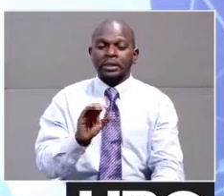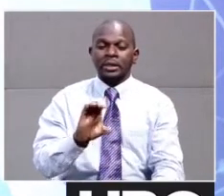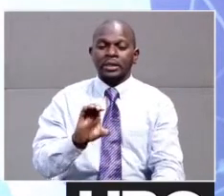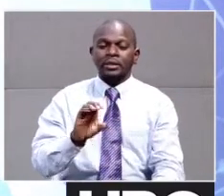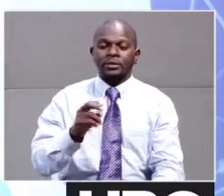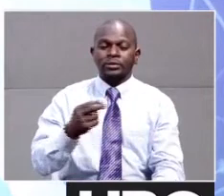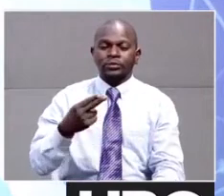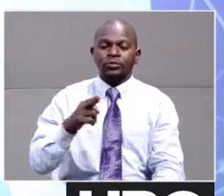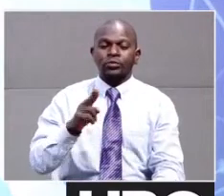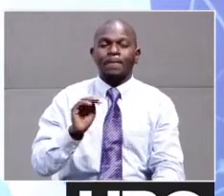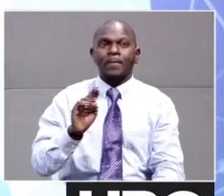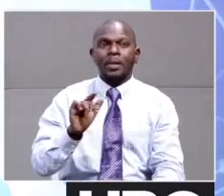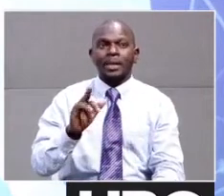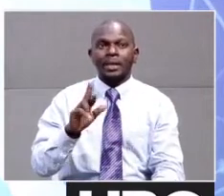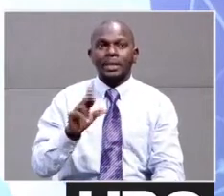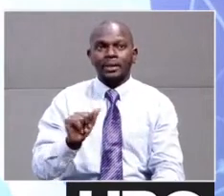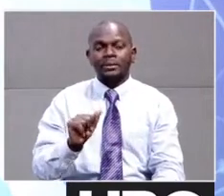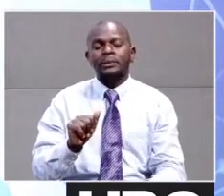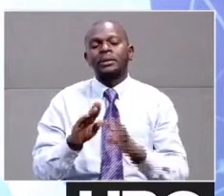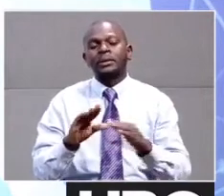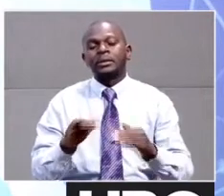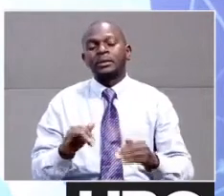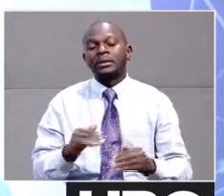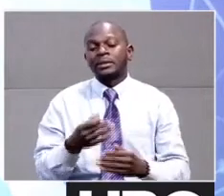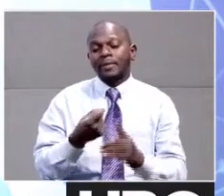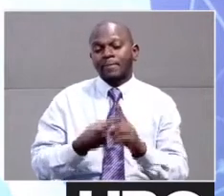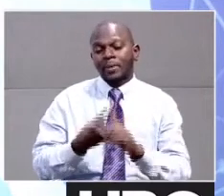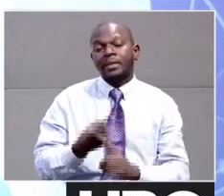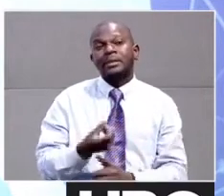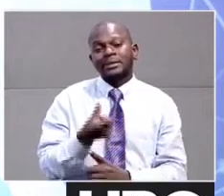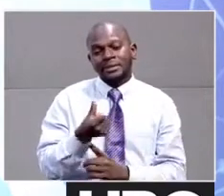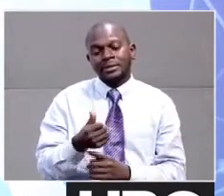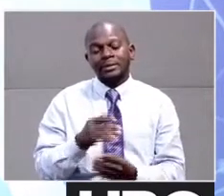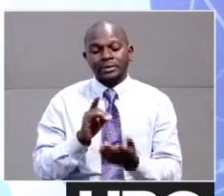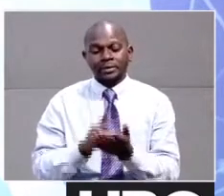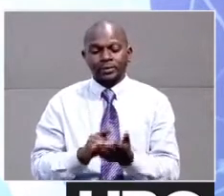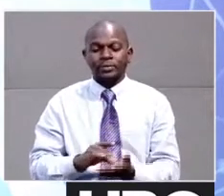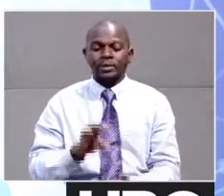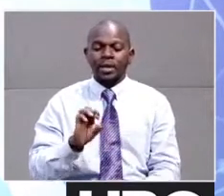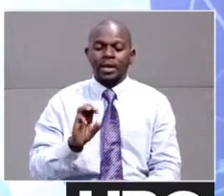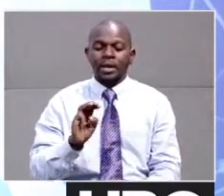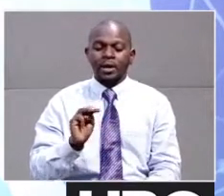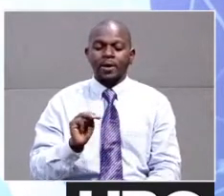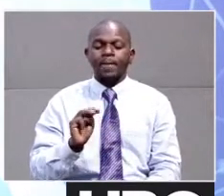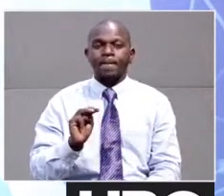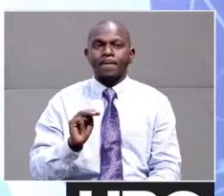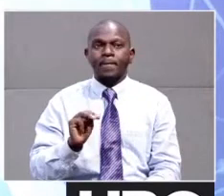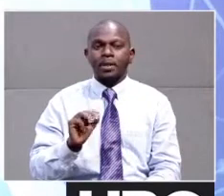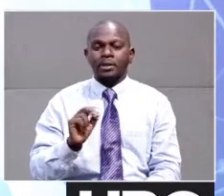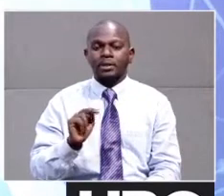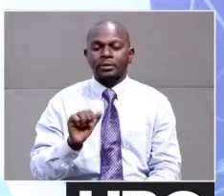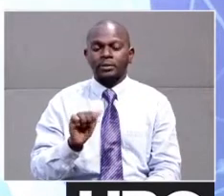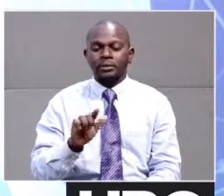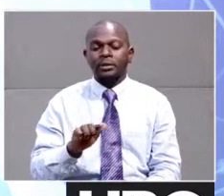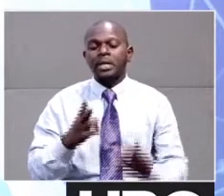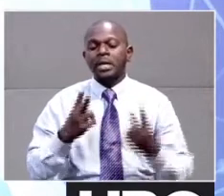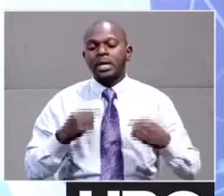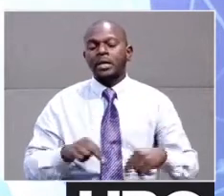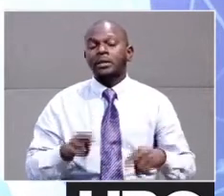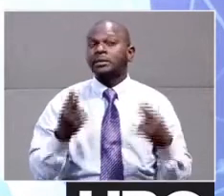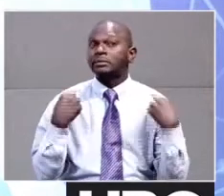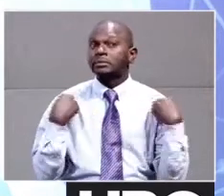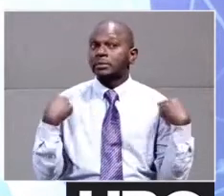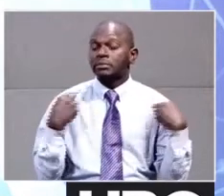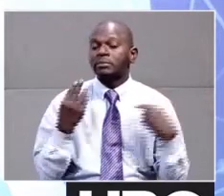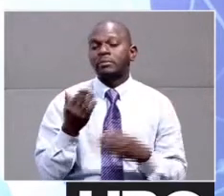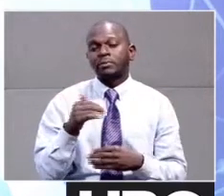Health Center 3 with a period of 6 months. Dr. Emmanuel Odeke, the Bukedea district health officer, says